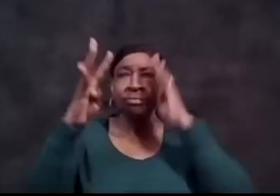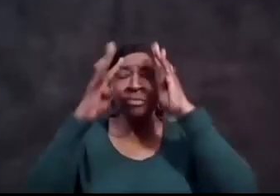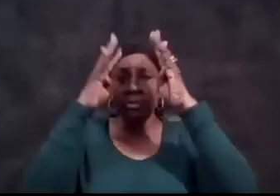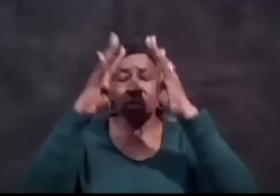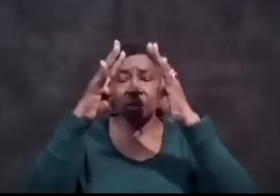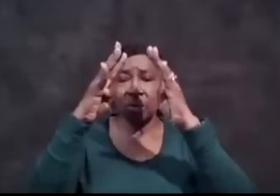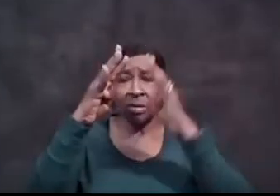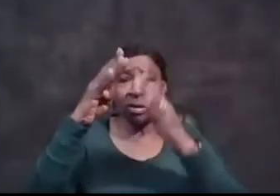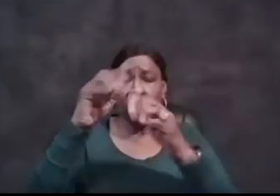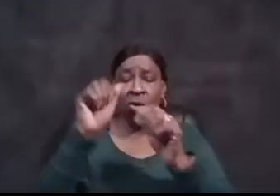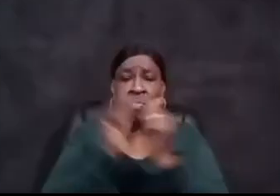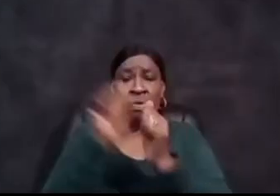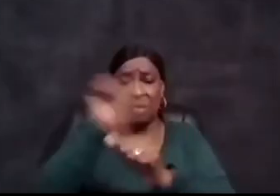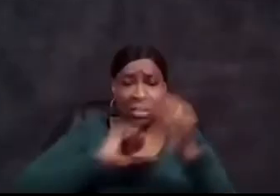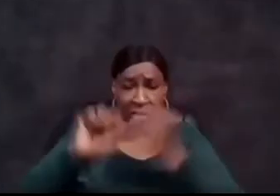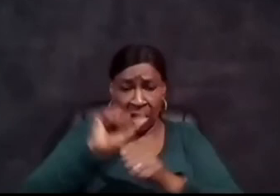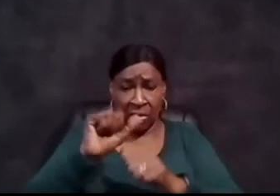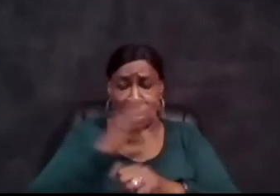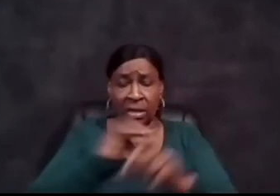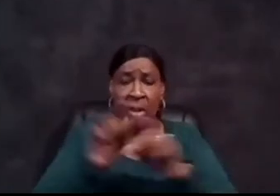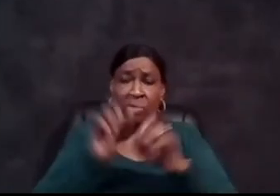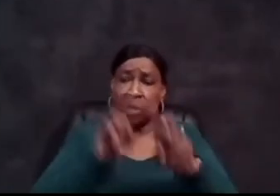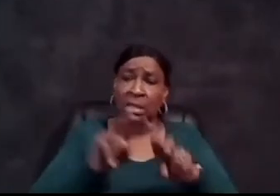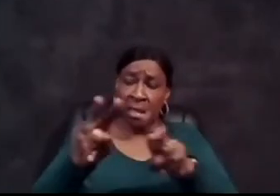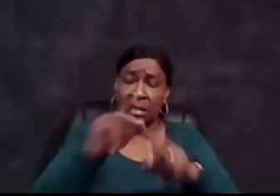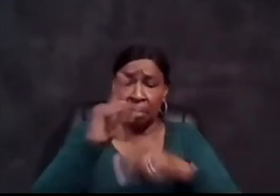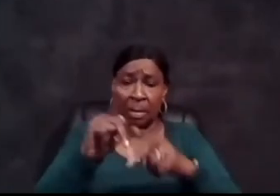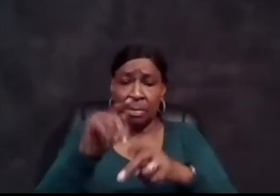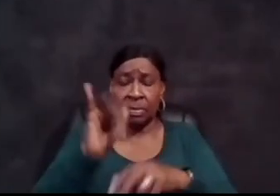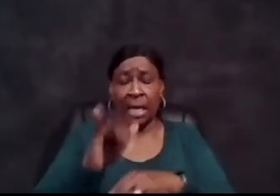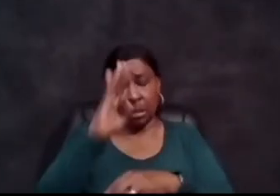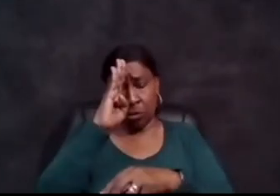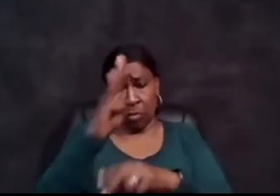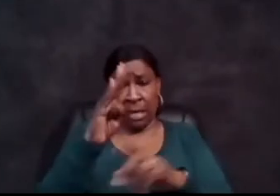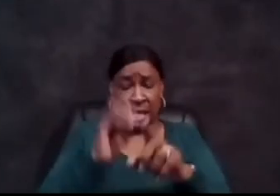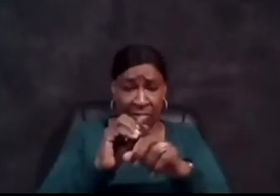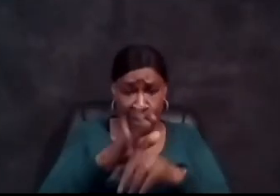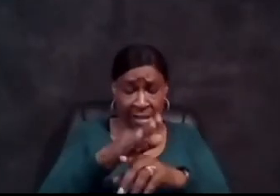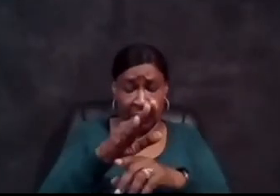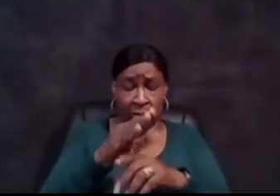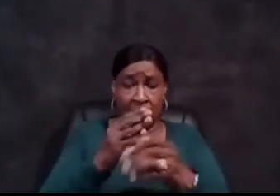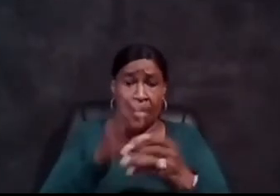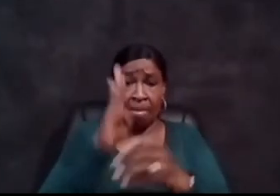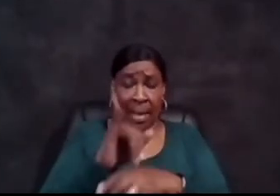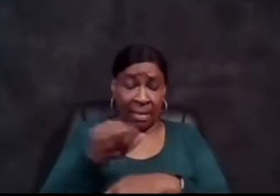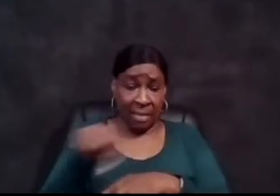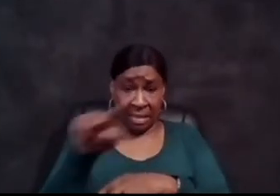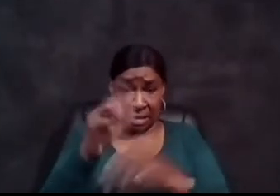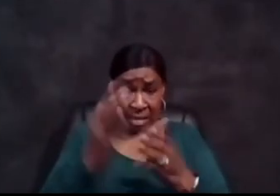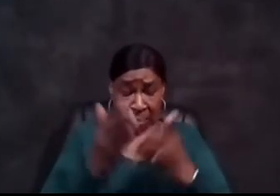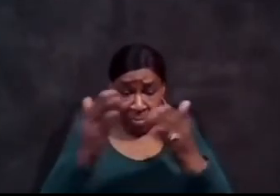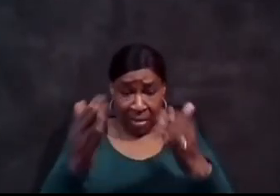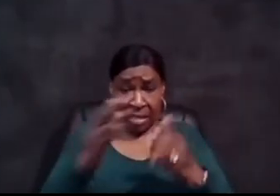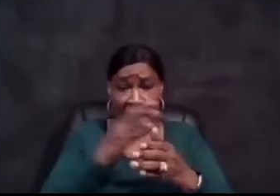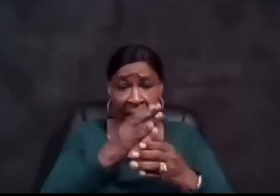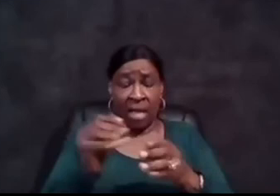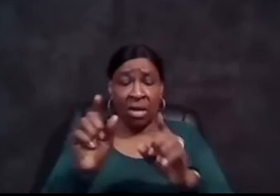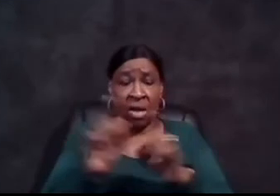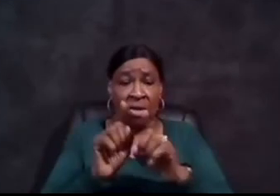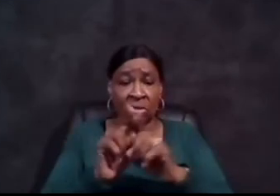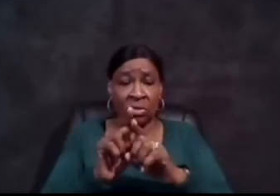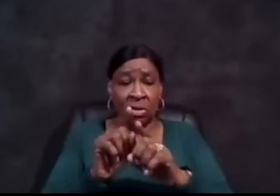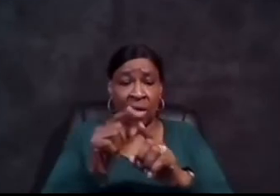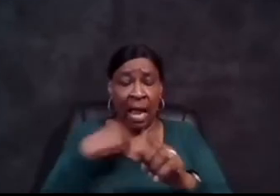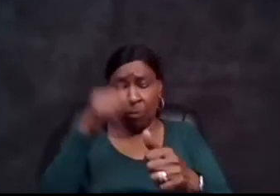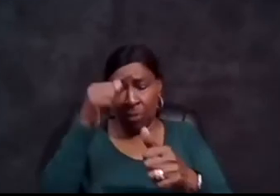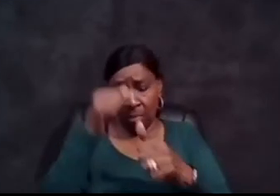also looking at those who are most directly affected by these regimes. And then also thinking about, like, where else do we find it? So I remember, Nicole,